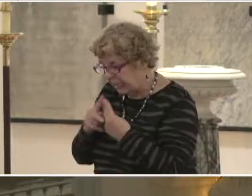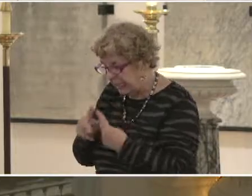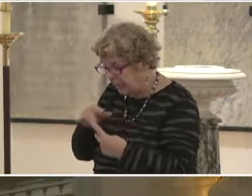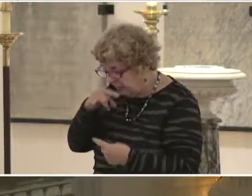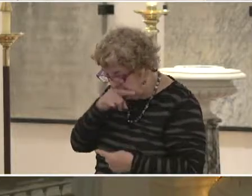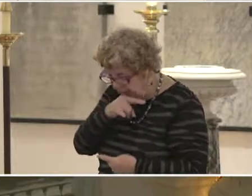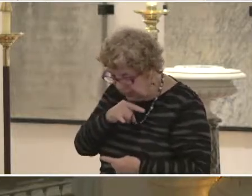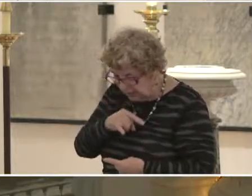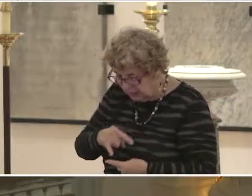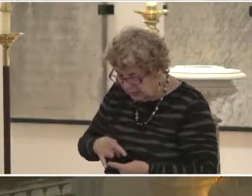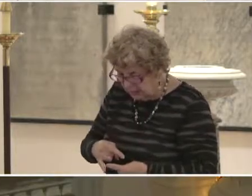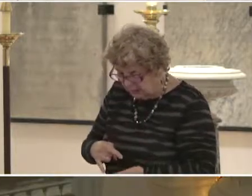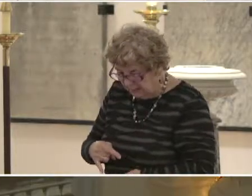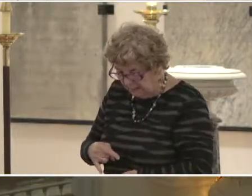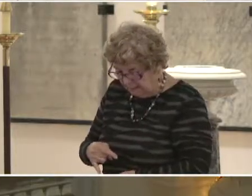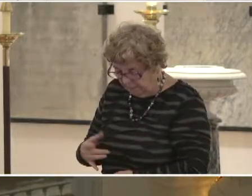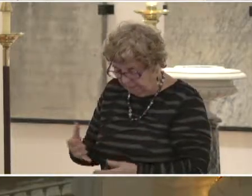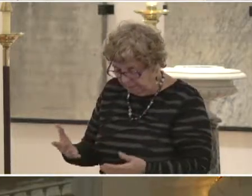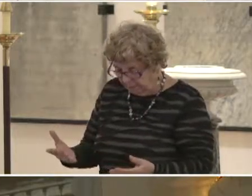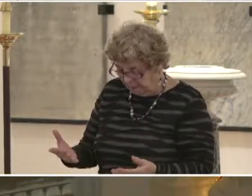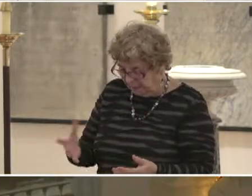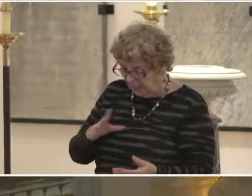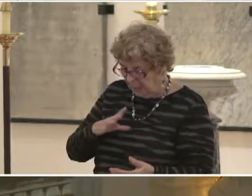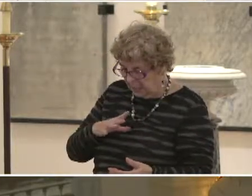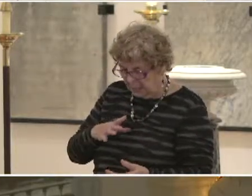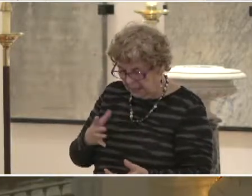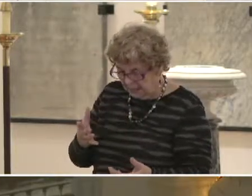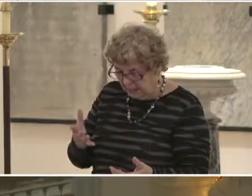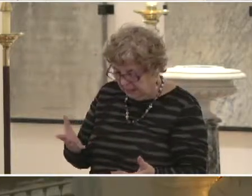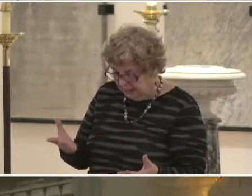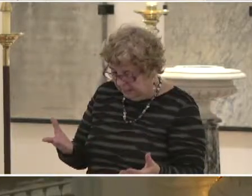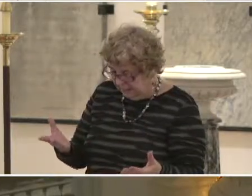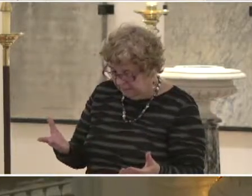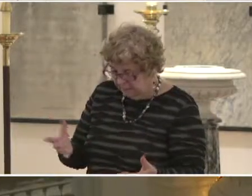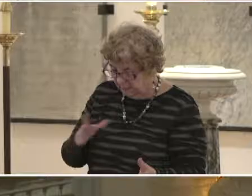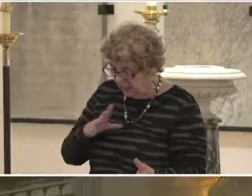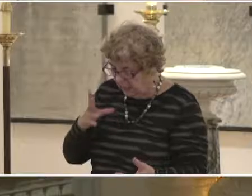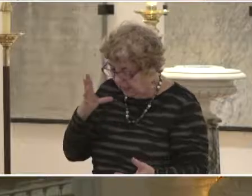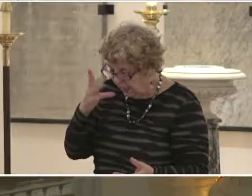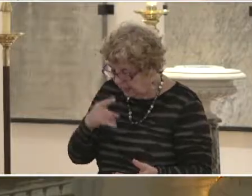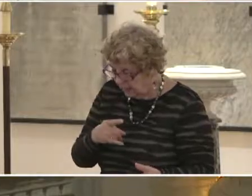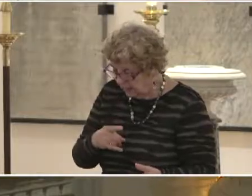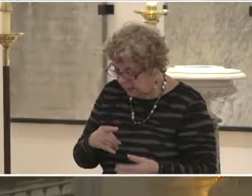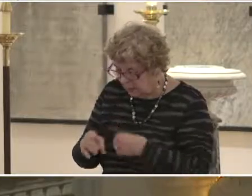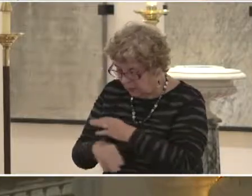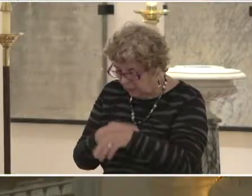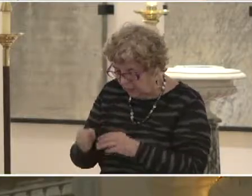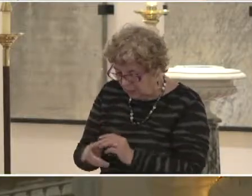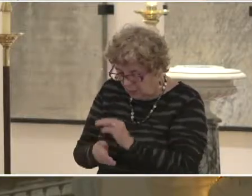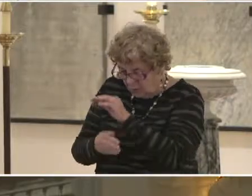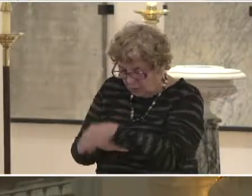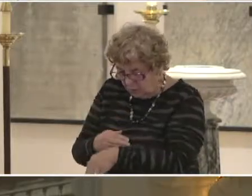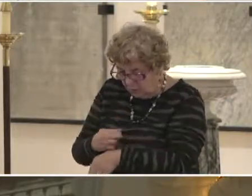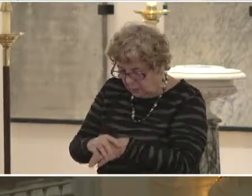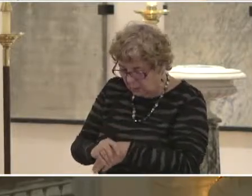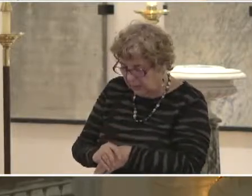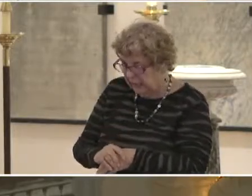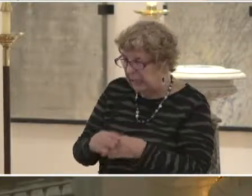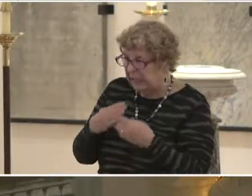refugees, war, terrorism, child neglect, over the course of one